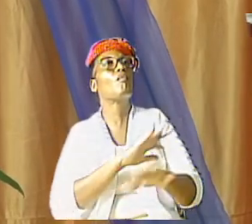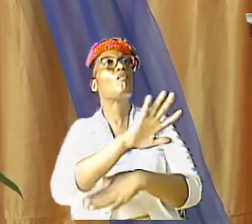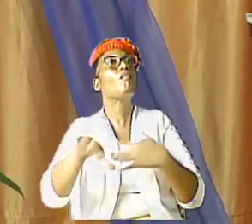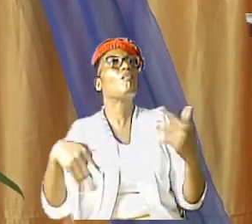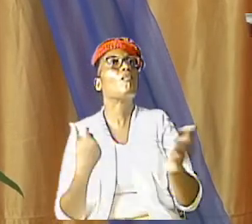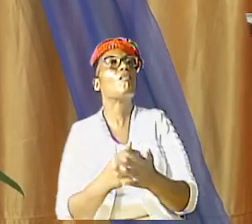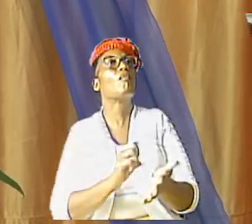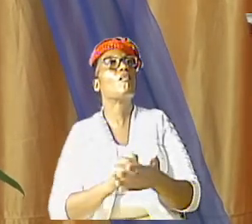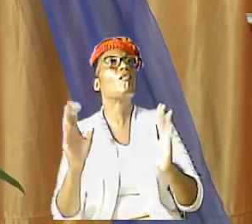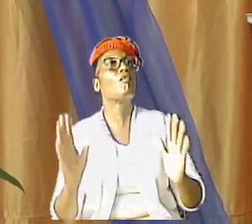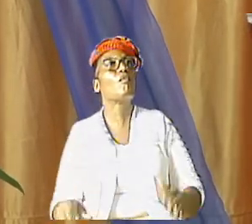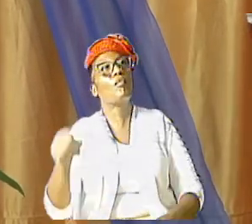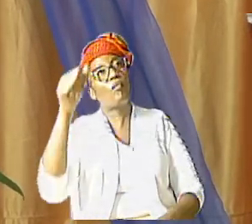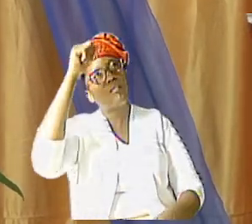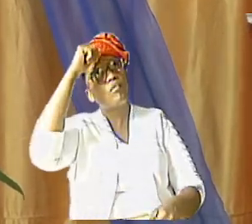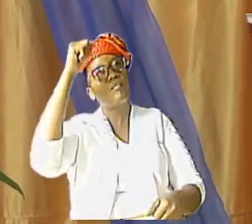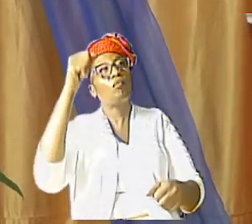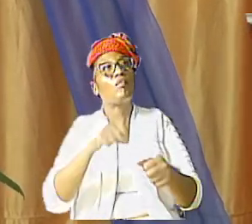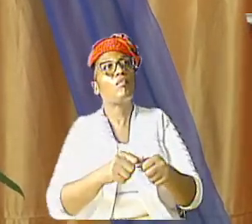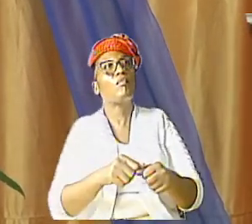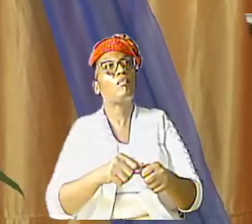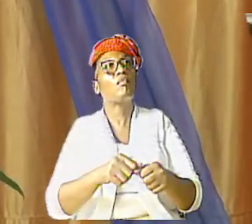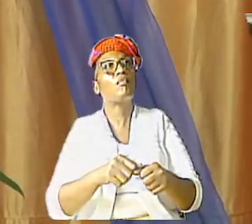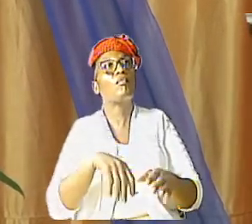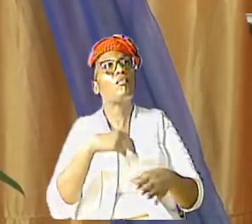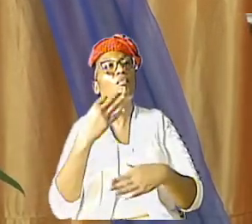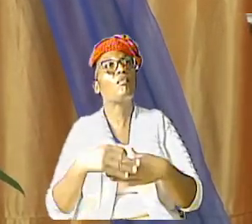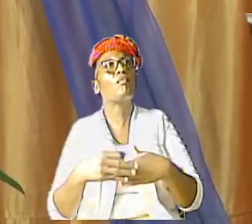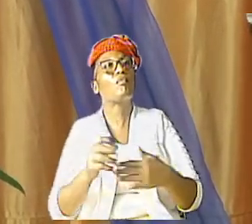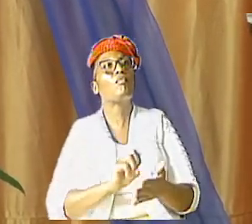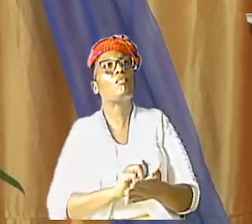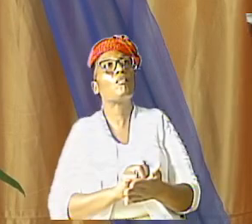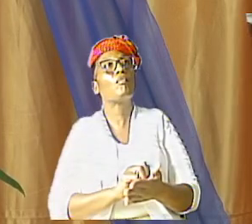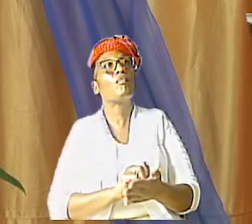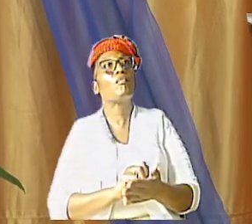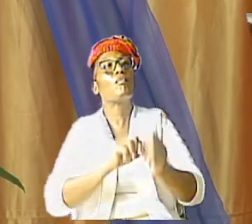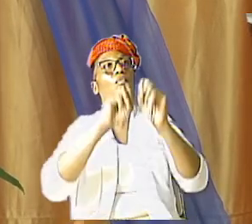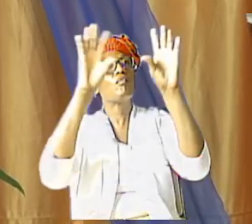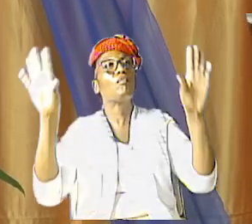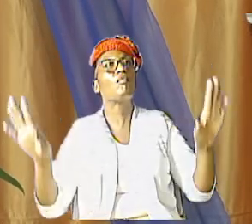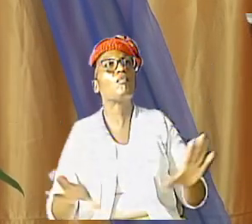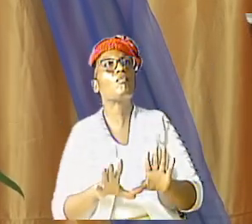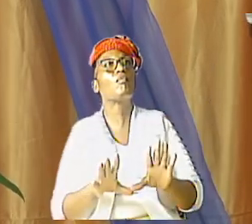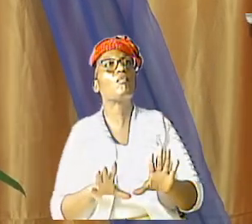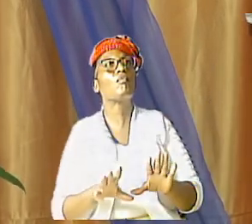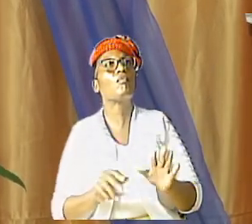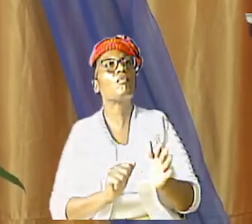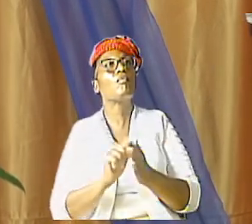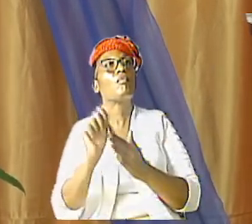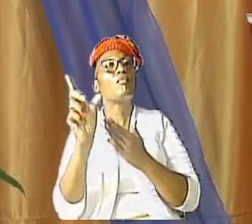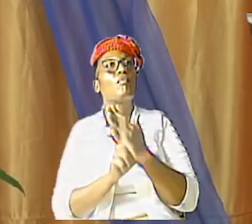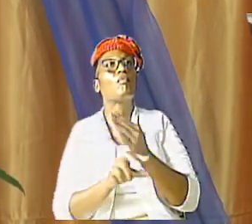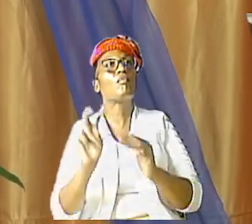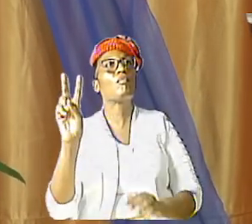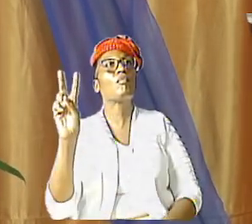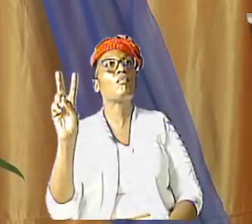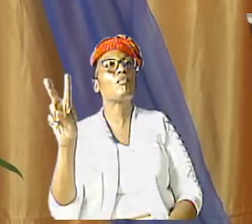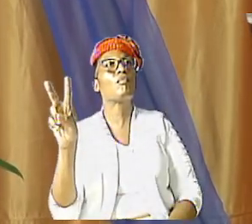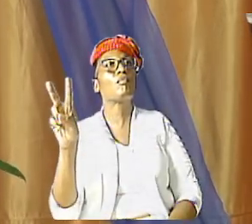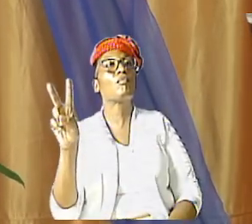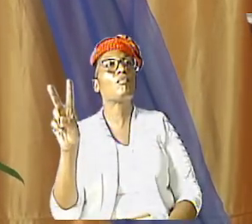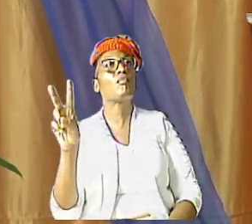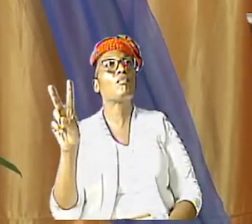to remember. Next week, Sunday, April the 2nd,